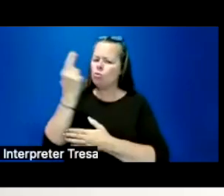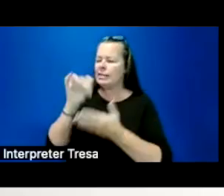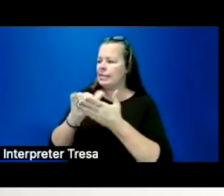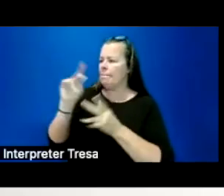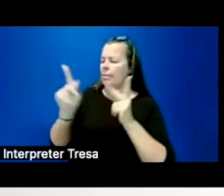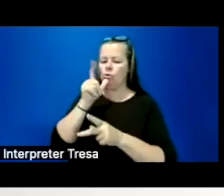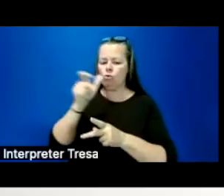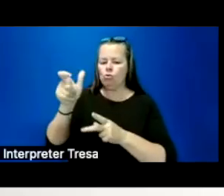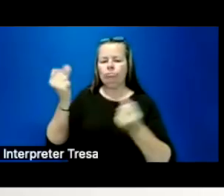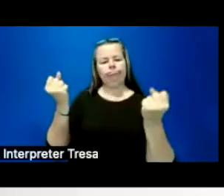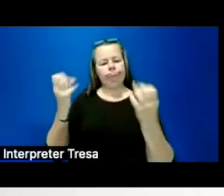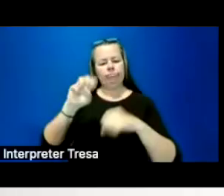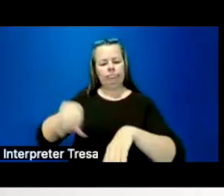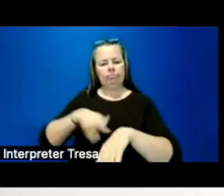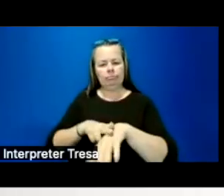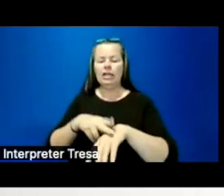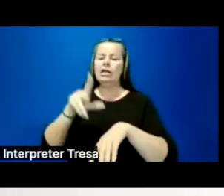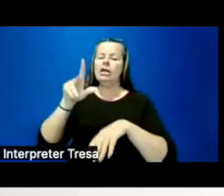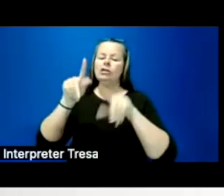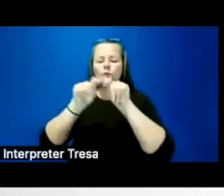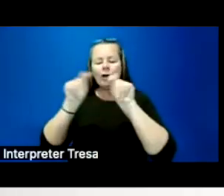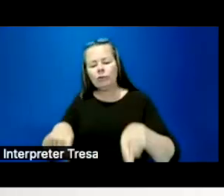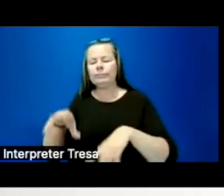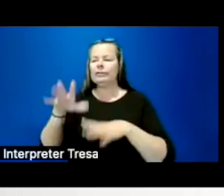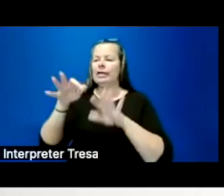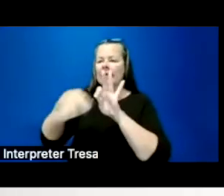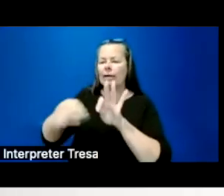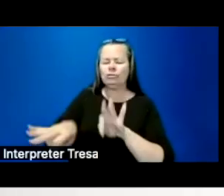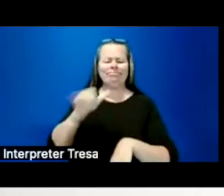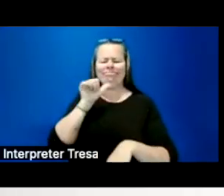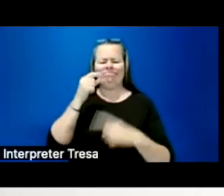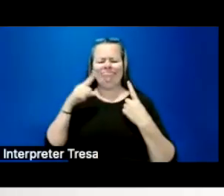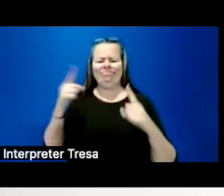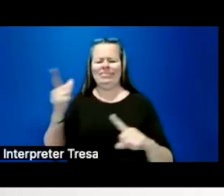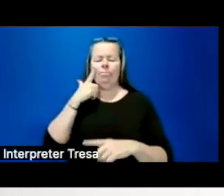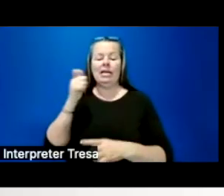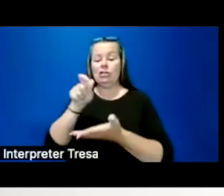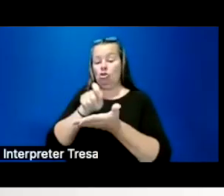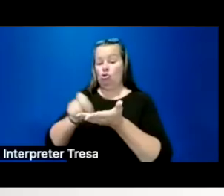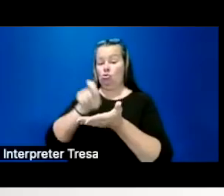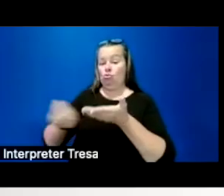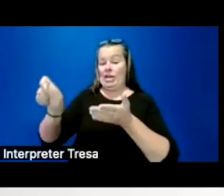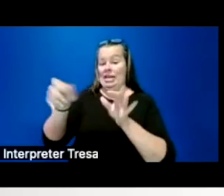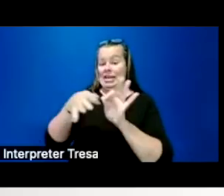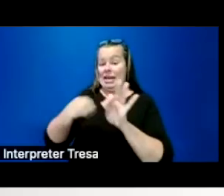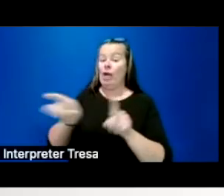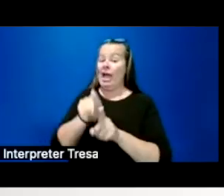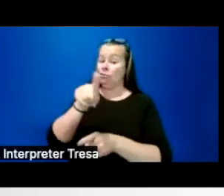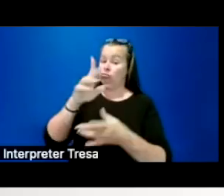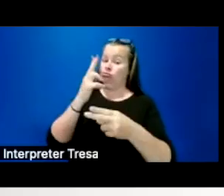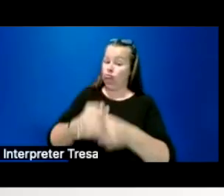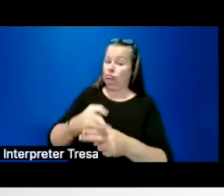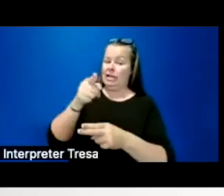said, transcripts and captions just don't work effectively for them since the written language, like you mentioned in your presentation,